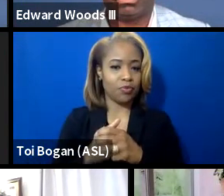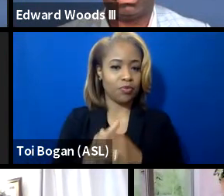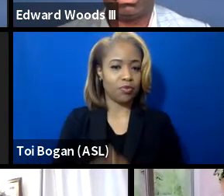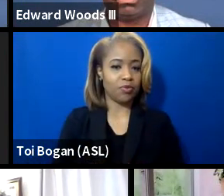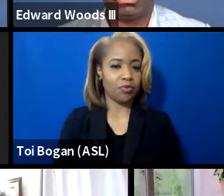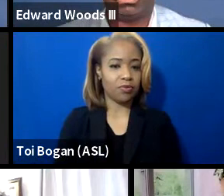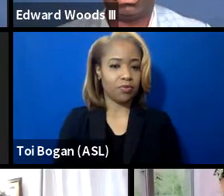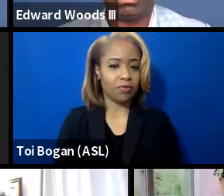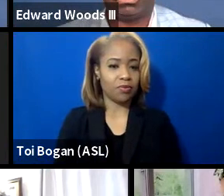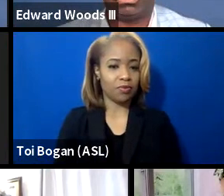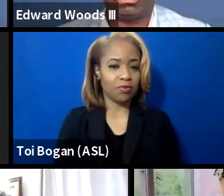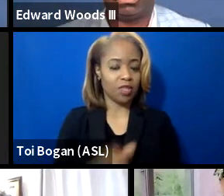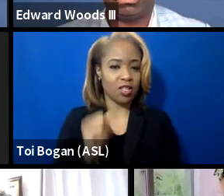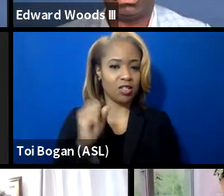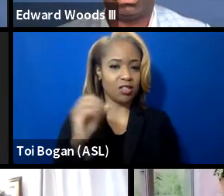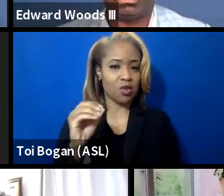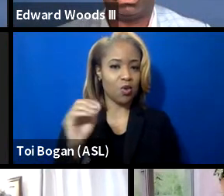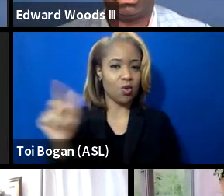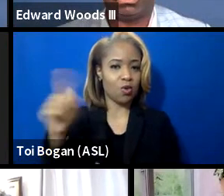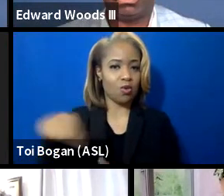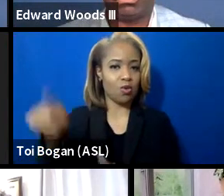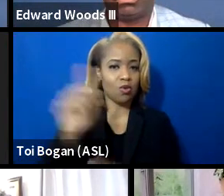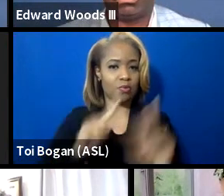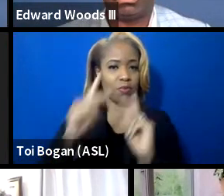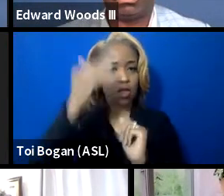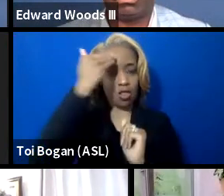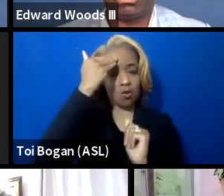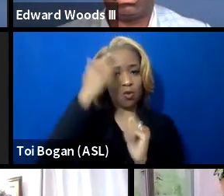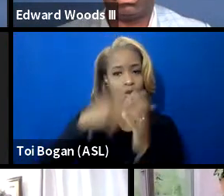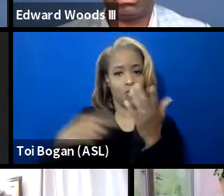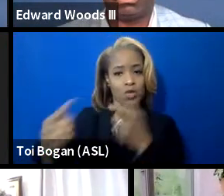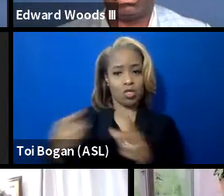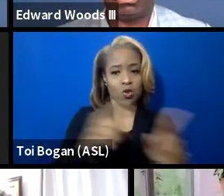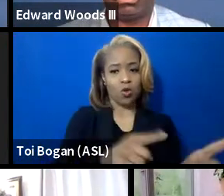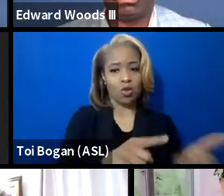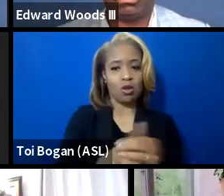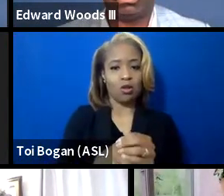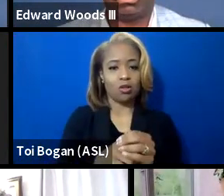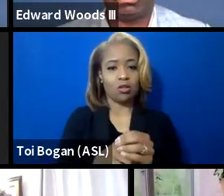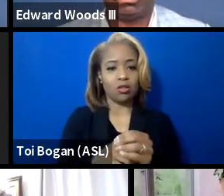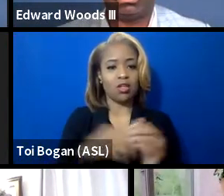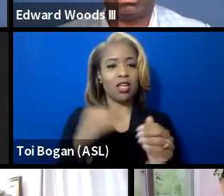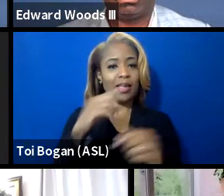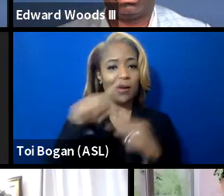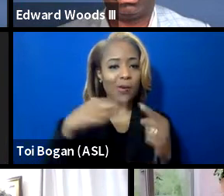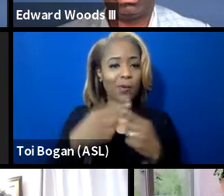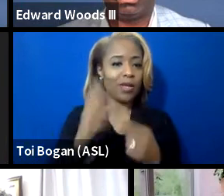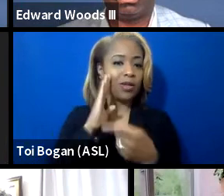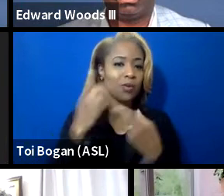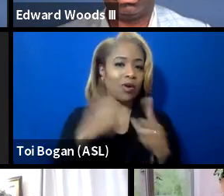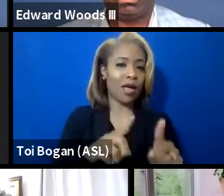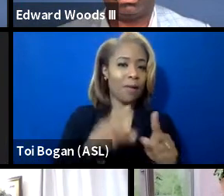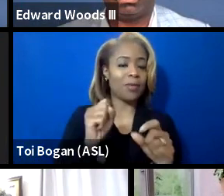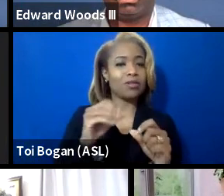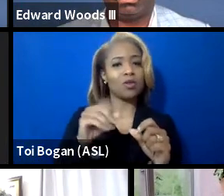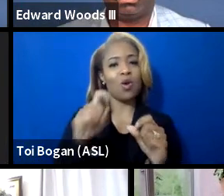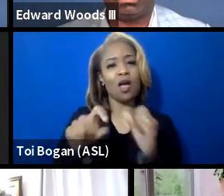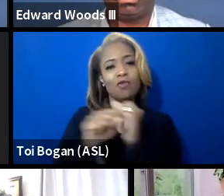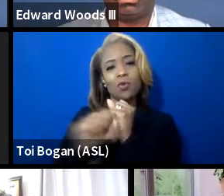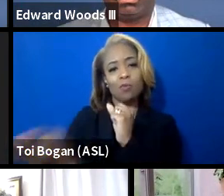redistricting thing, so that people are aware of what's going on and when it's going to happen. So you have to market it, because